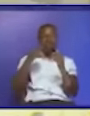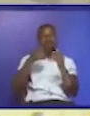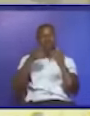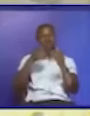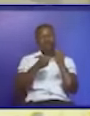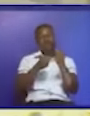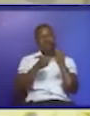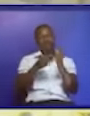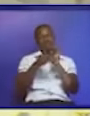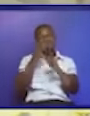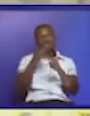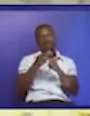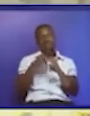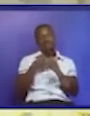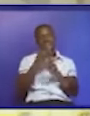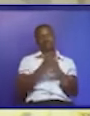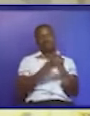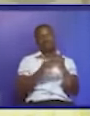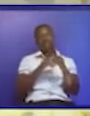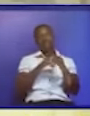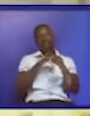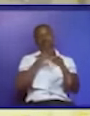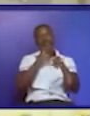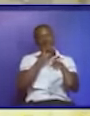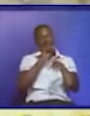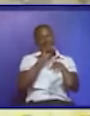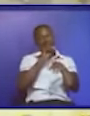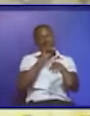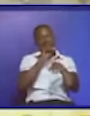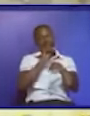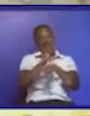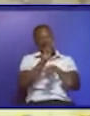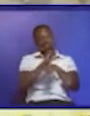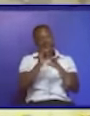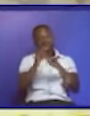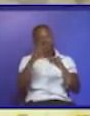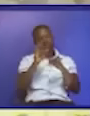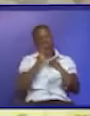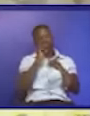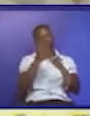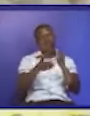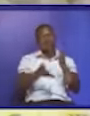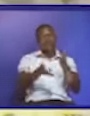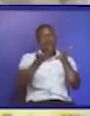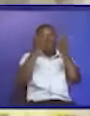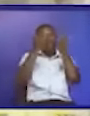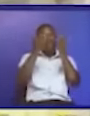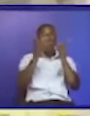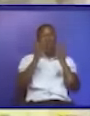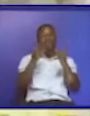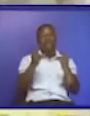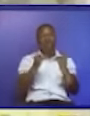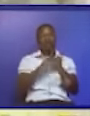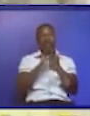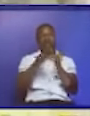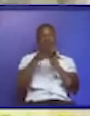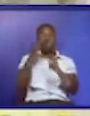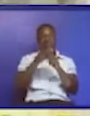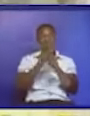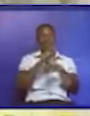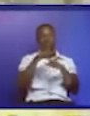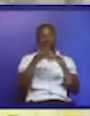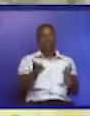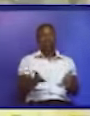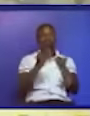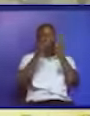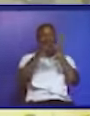are not yet rising to their full prophetic potential. In the name of Jesus, God is granting us the grace to lift that lid over the work